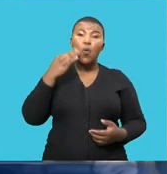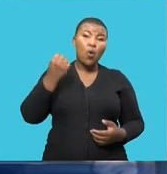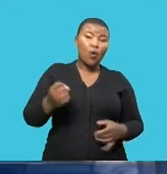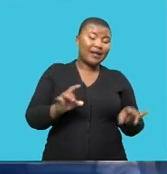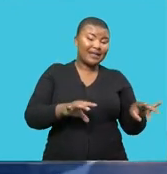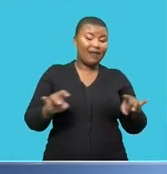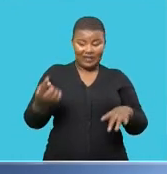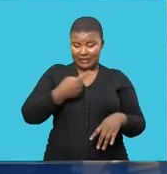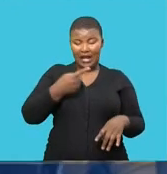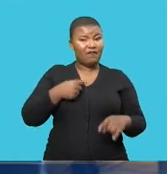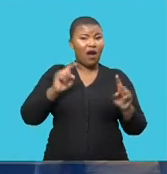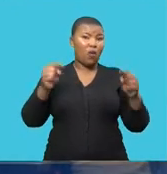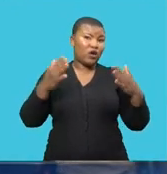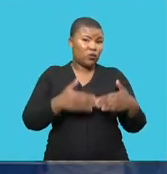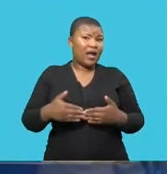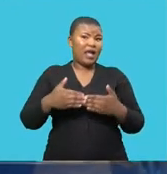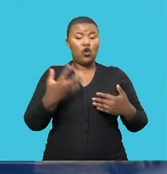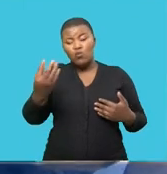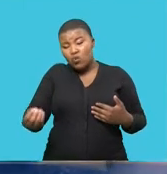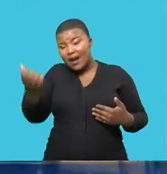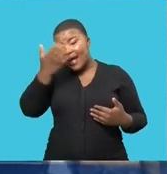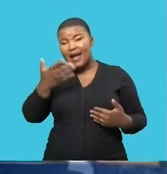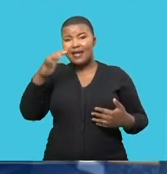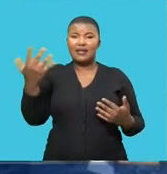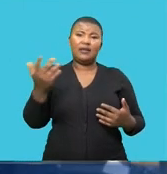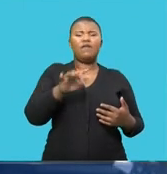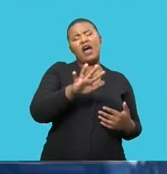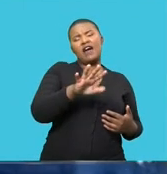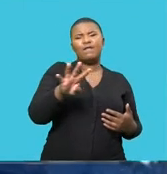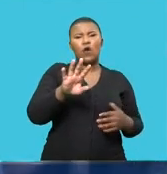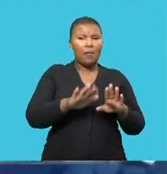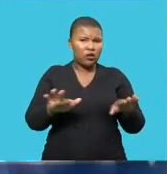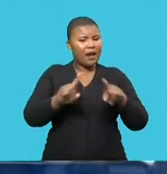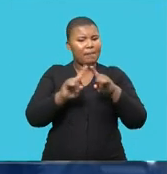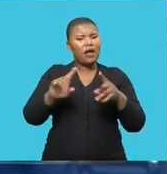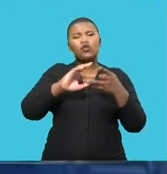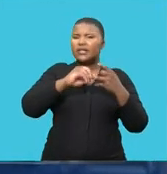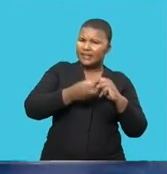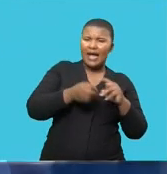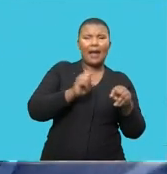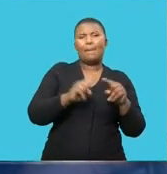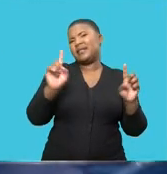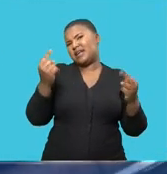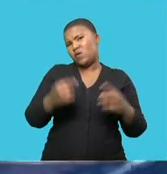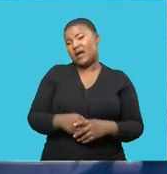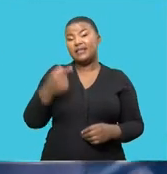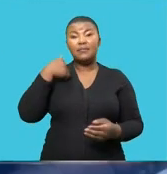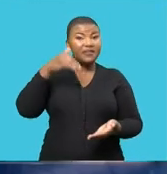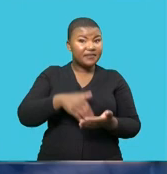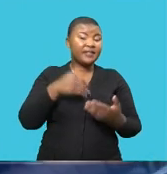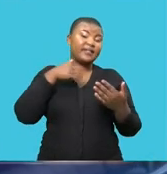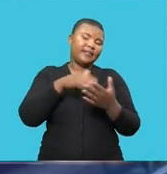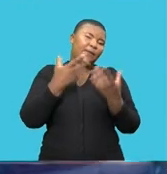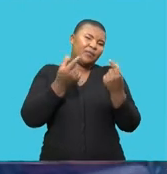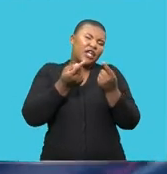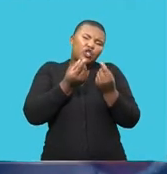kwakuye ukuthi azenzele, but unalabantwana uthola ukuthi bayi 5 bayi 4, but she's trying but she can't make it. So must figure thina senze lo